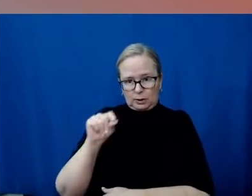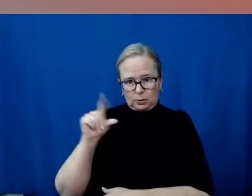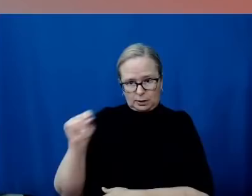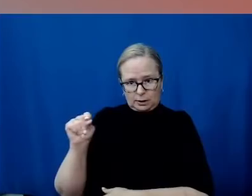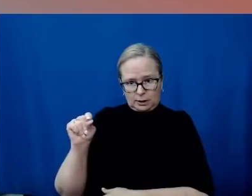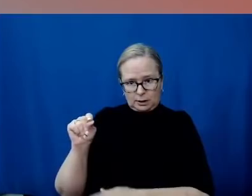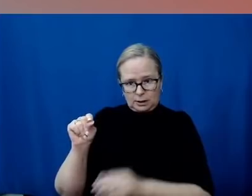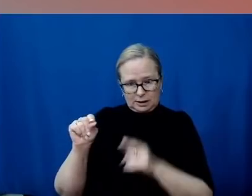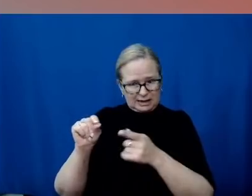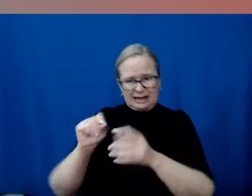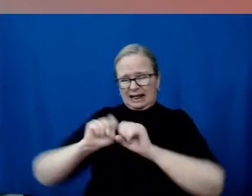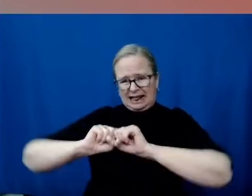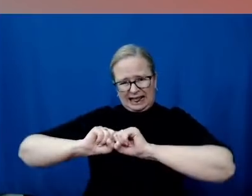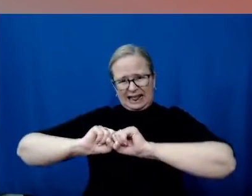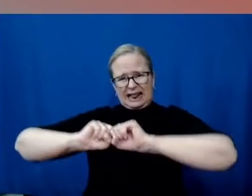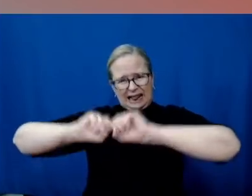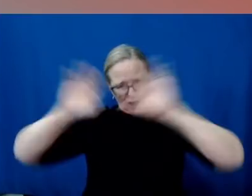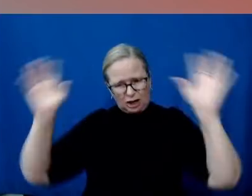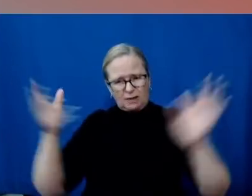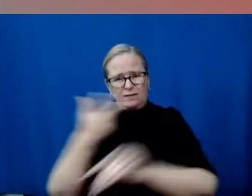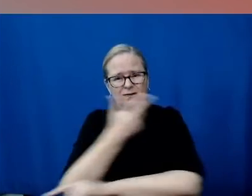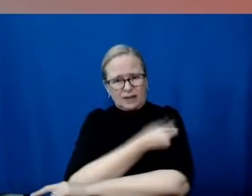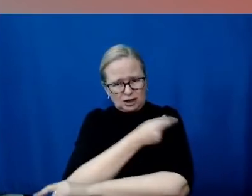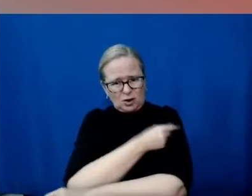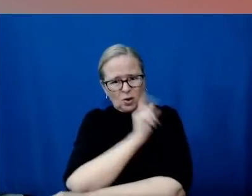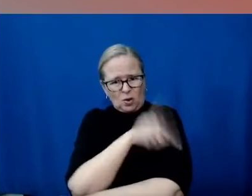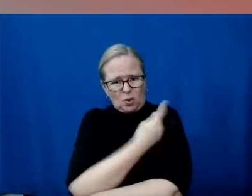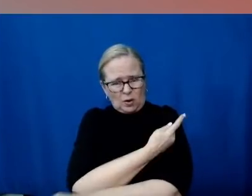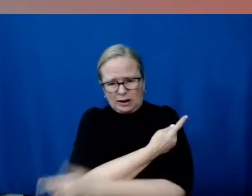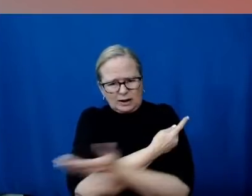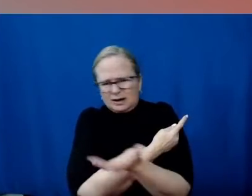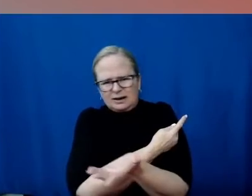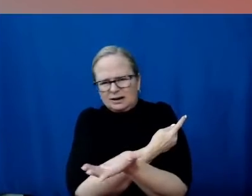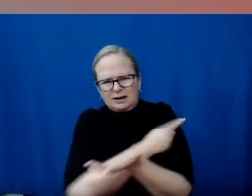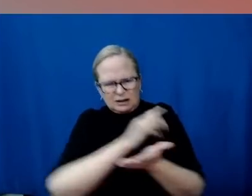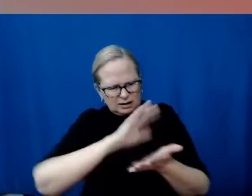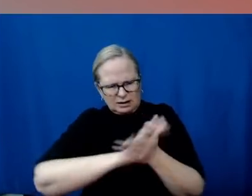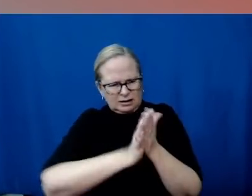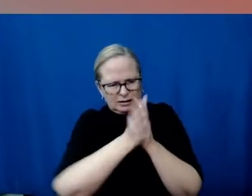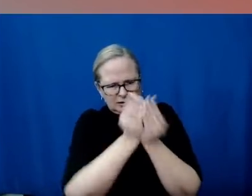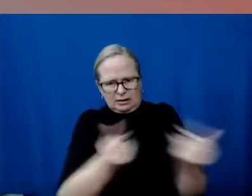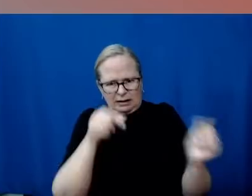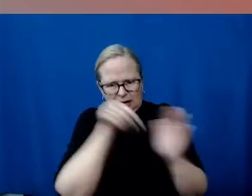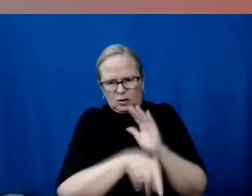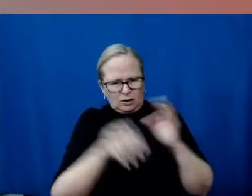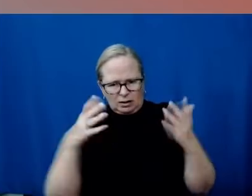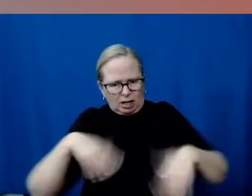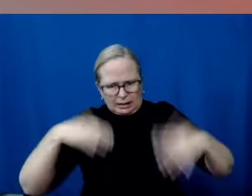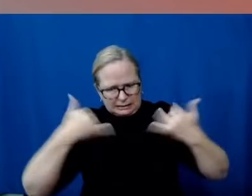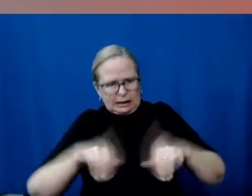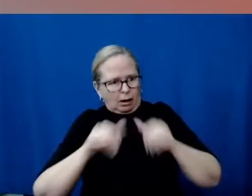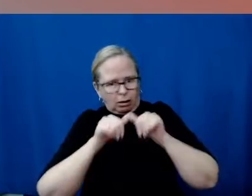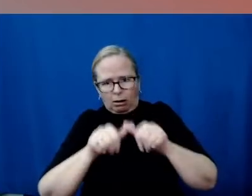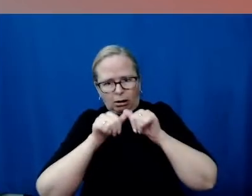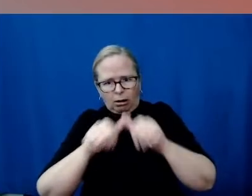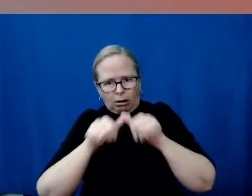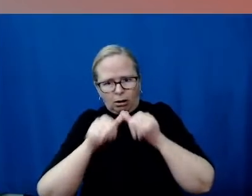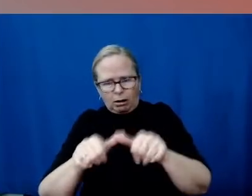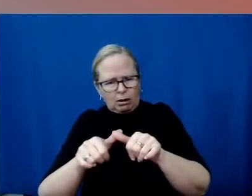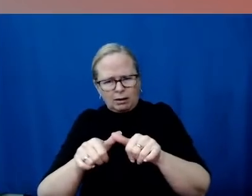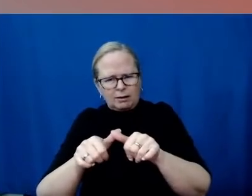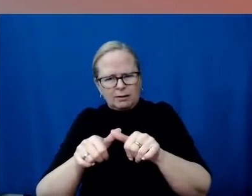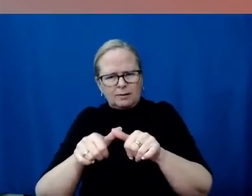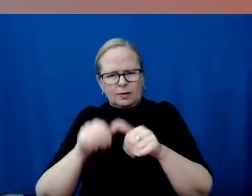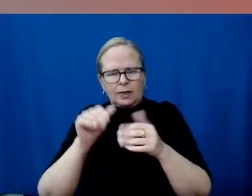2020 that vaccines alone won't take us out alone, because from math of it that was impossible.